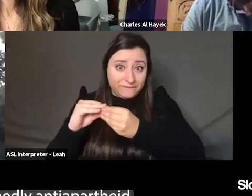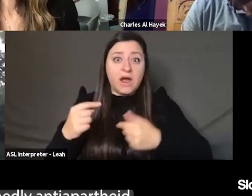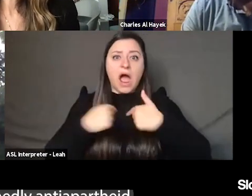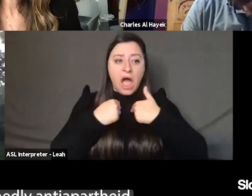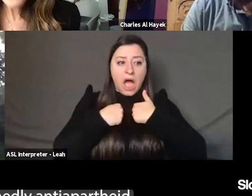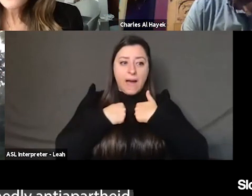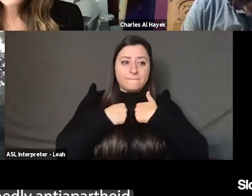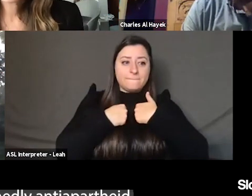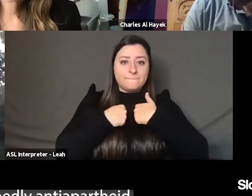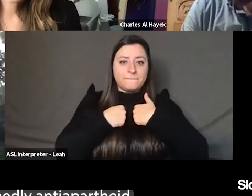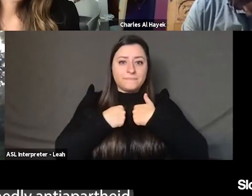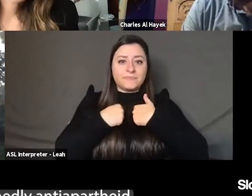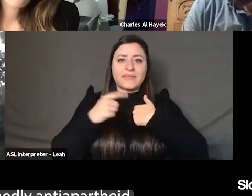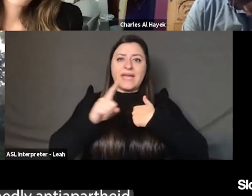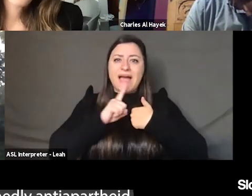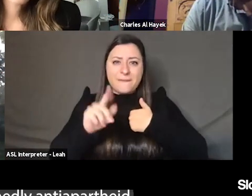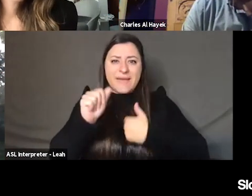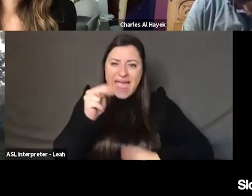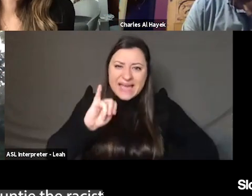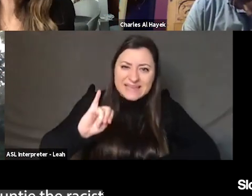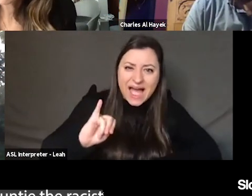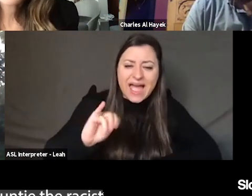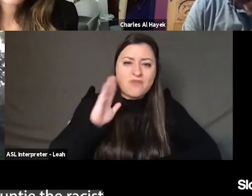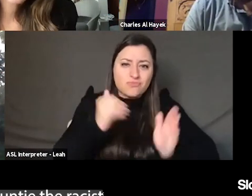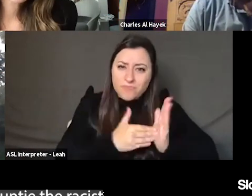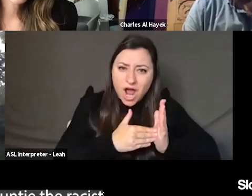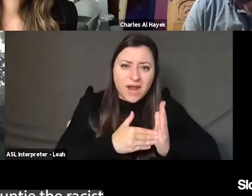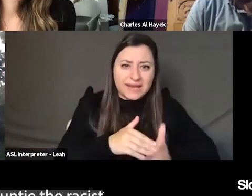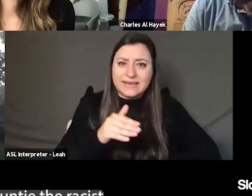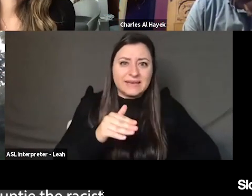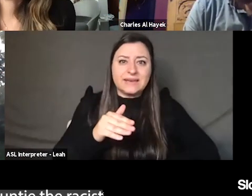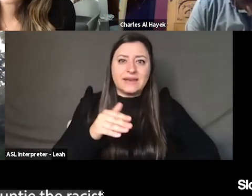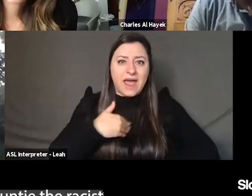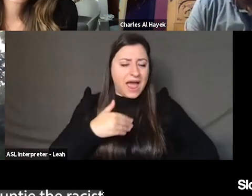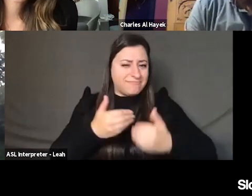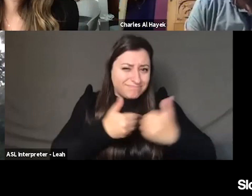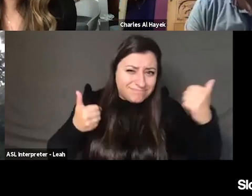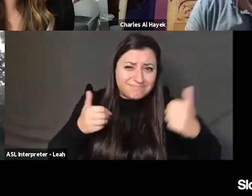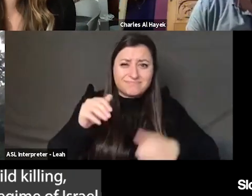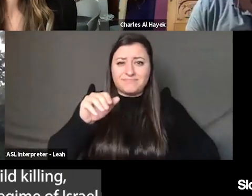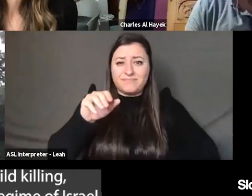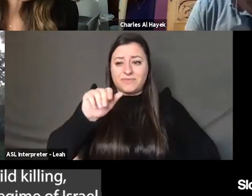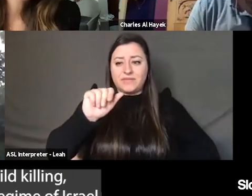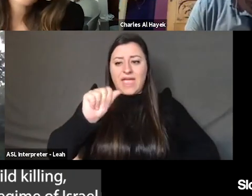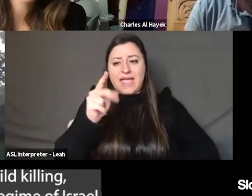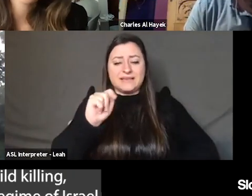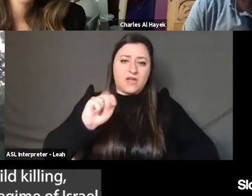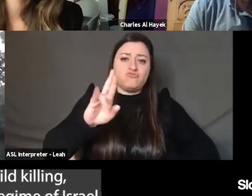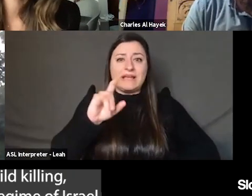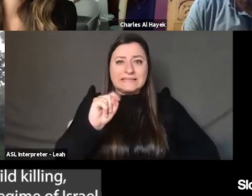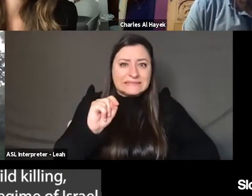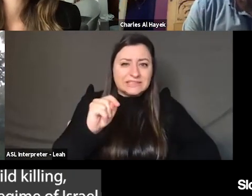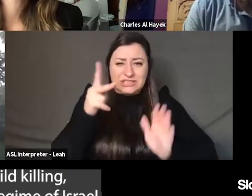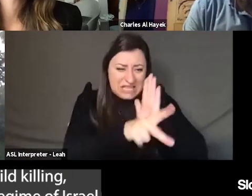I am unabashedly anti-apartheid, unabashedly anti the racist,